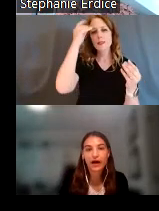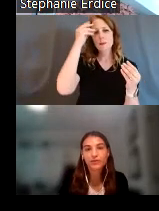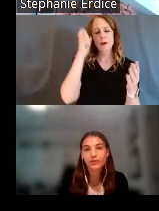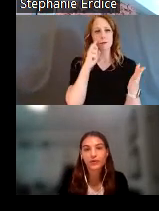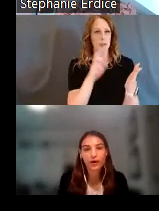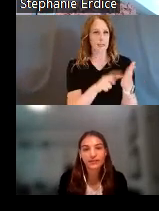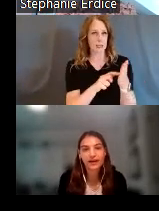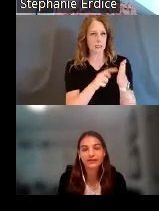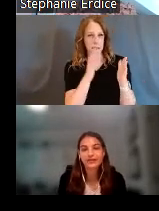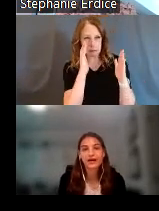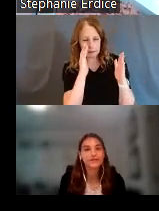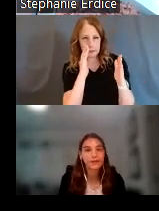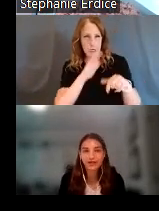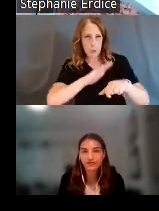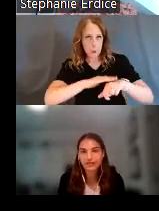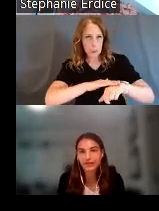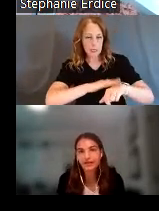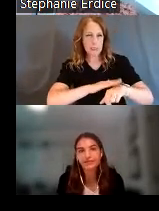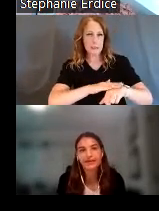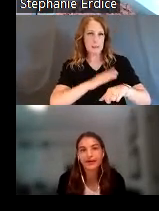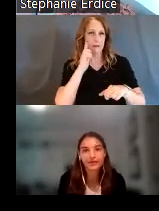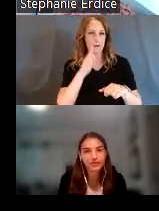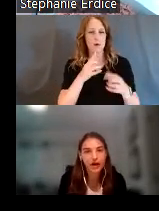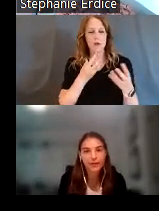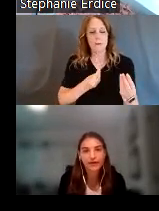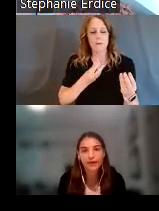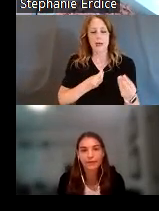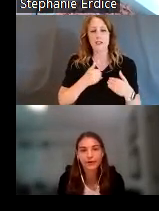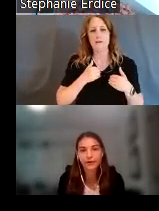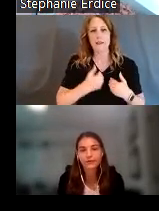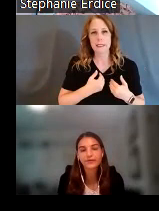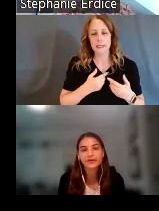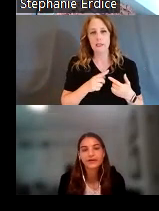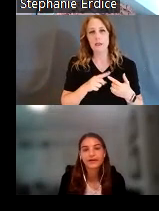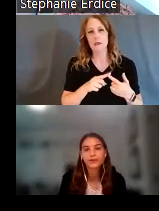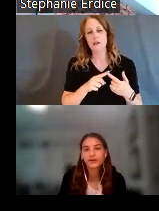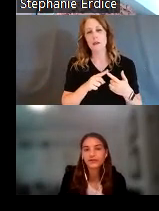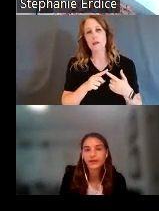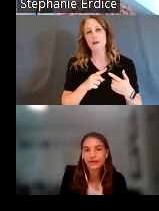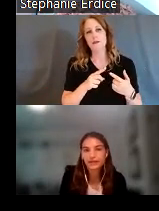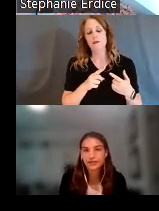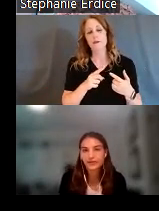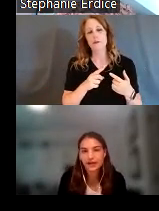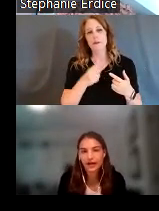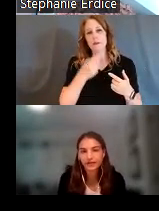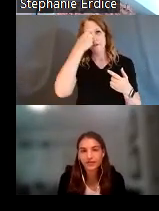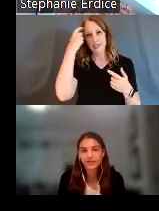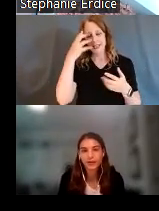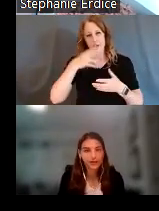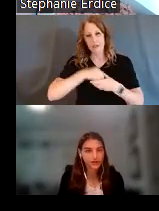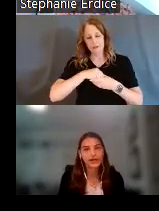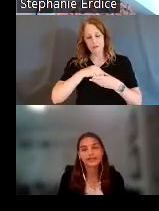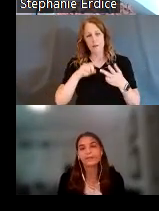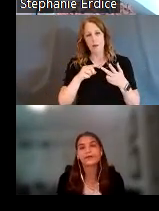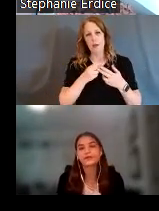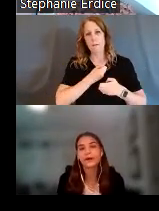and watching out for the warning signs of compassion fatigue, vicarious trauma, and burnout. And once you recognize those signs,